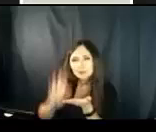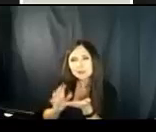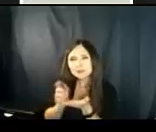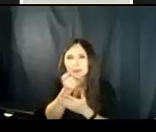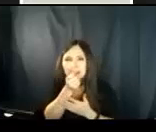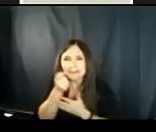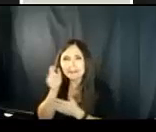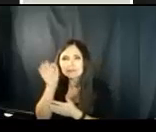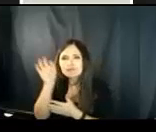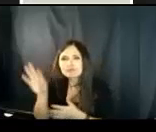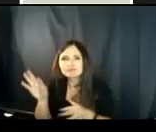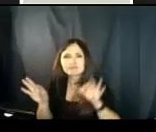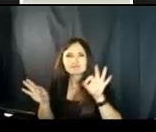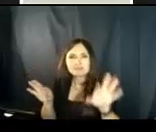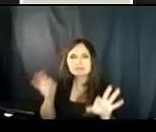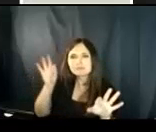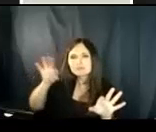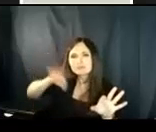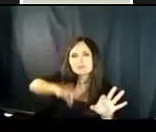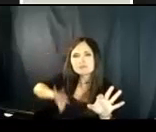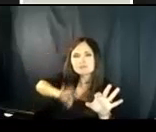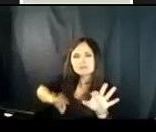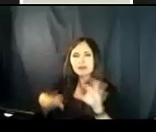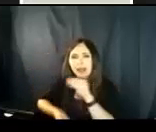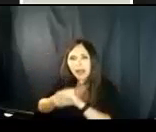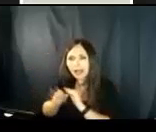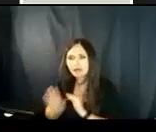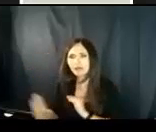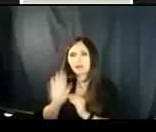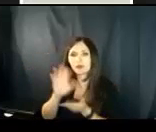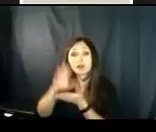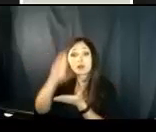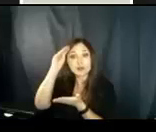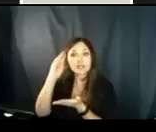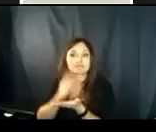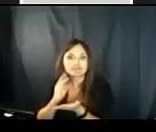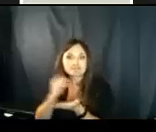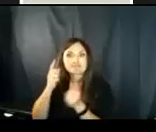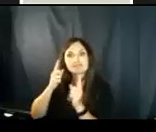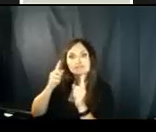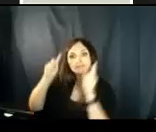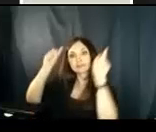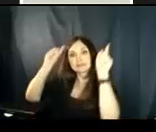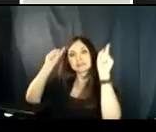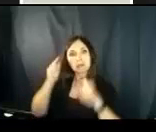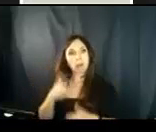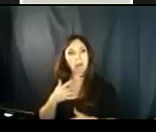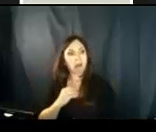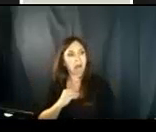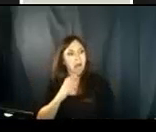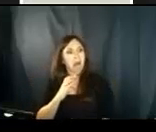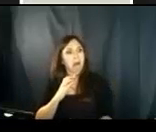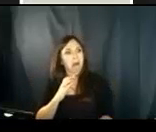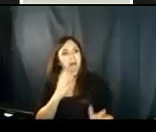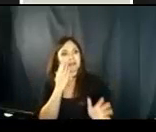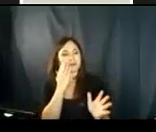things are things that add to their learning and success, and they're so happy when they know that they